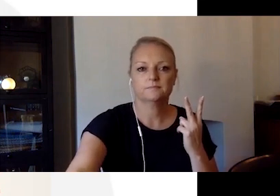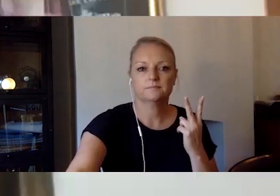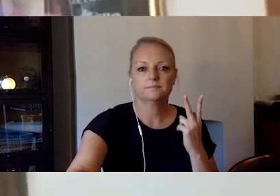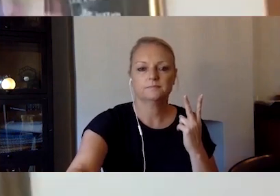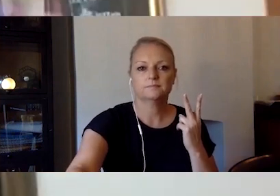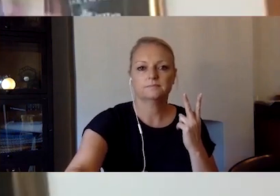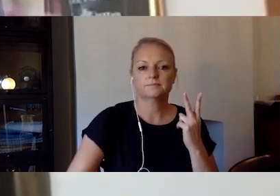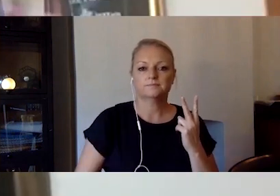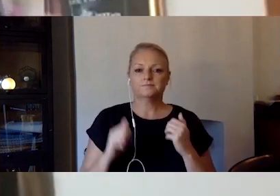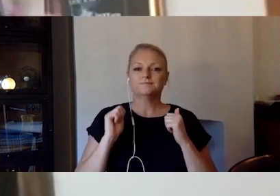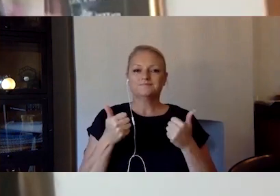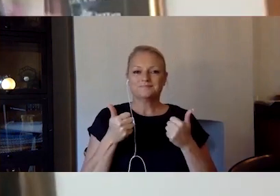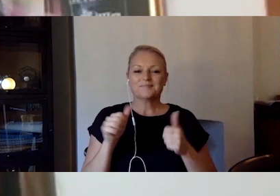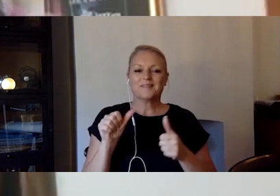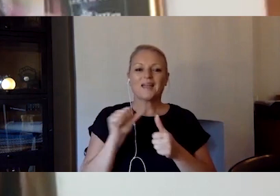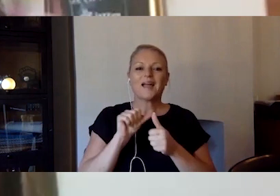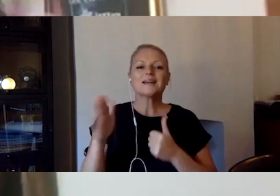Excellent. Thanks, Kevin.